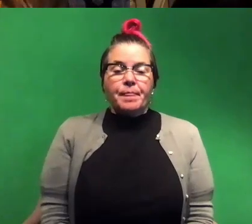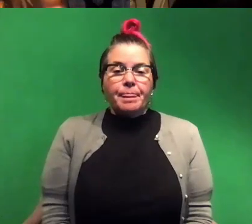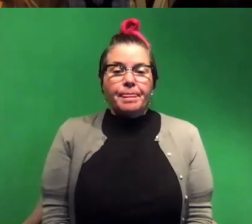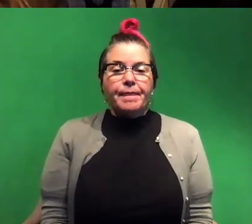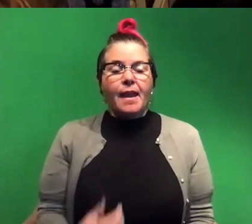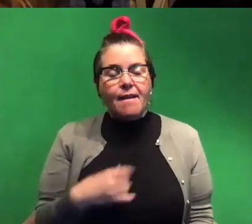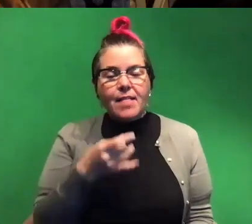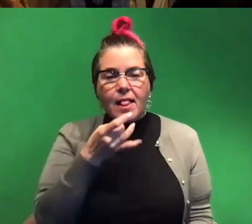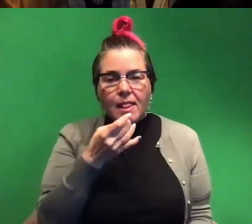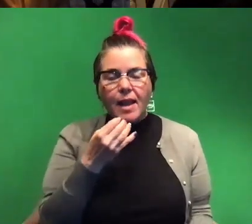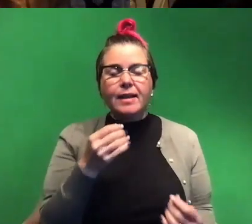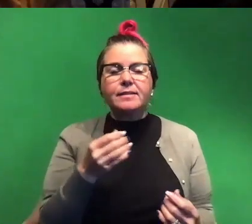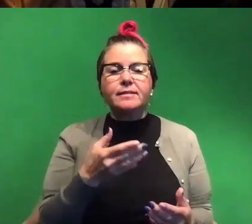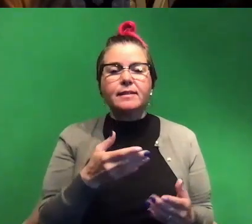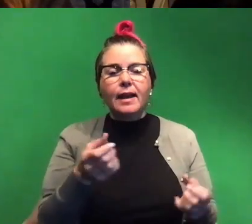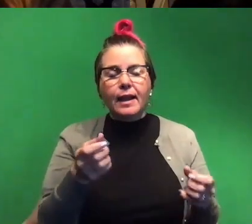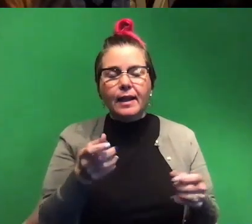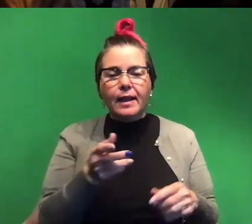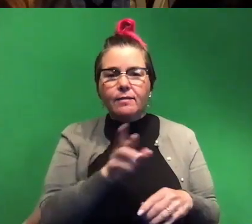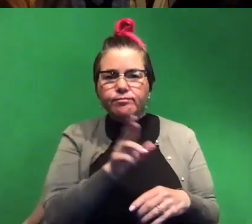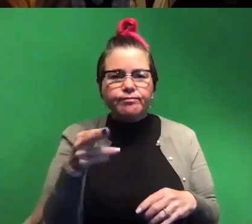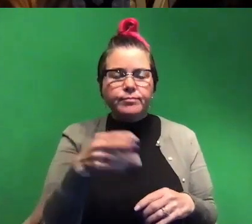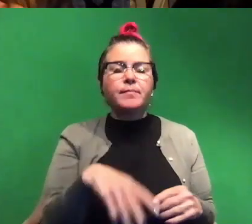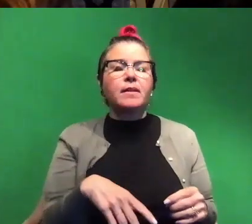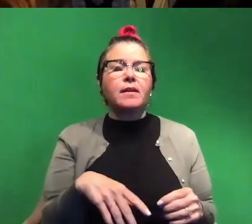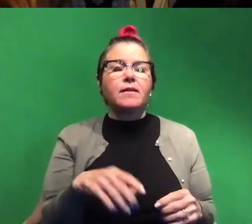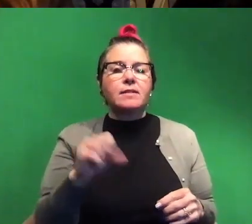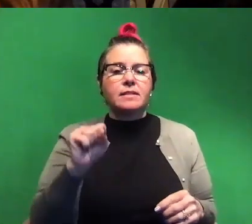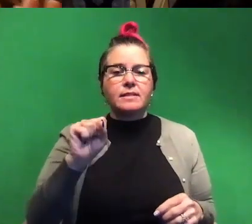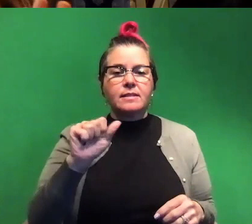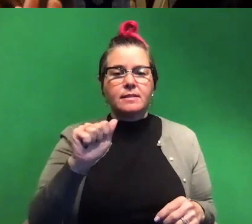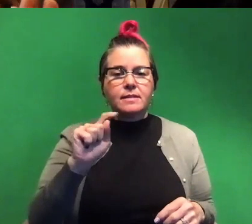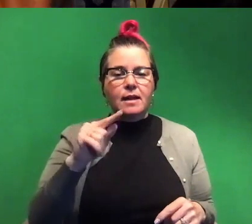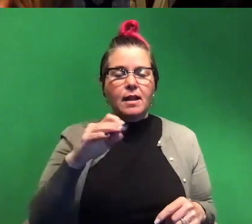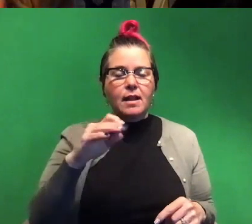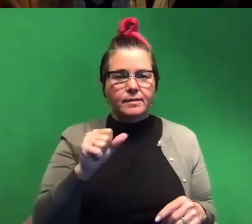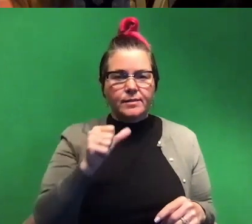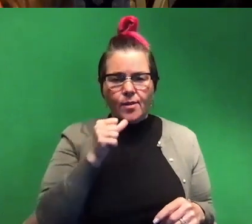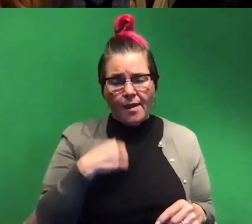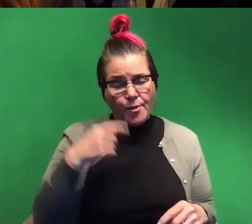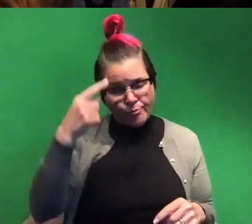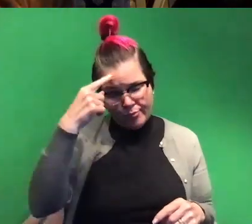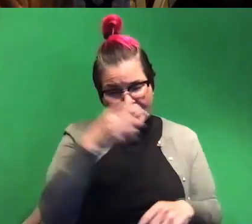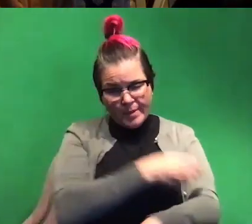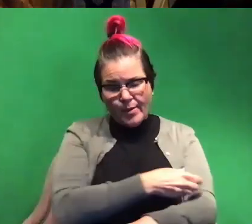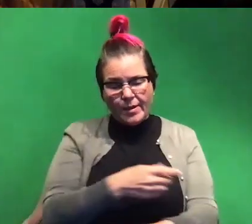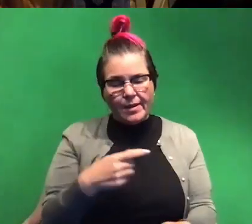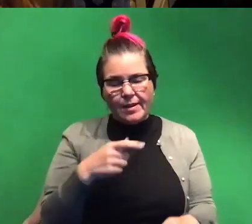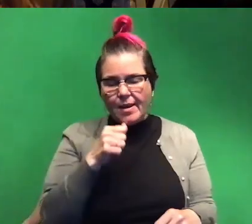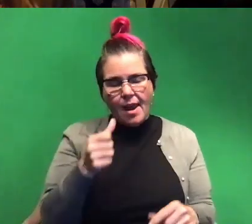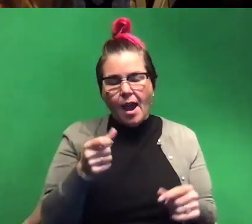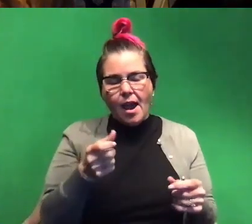lights and all the stuff to do steering. Whereas for satellites, they don't have the brain power like us. They're not piloting